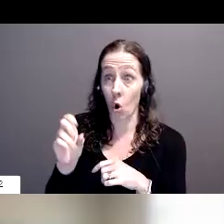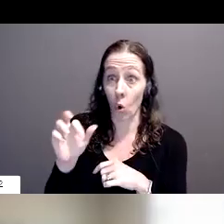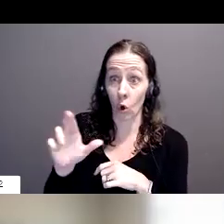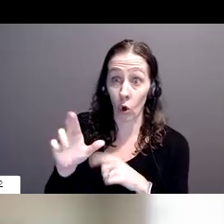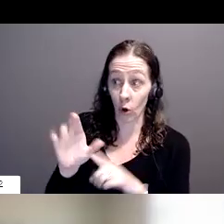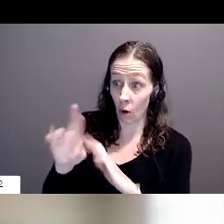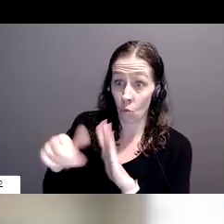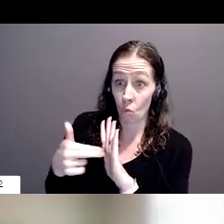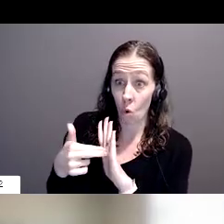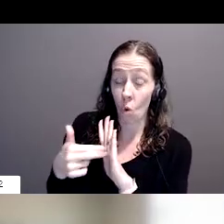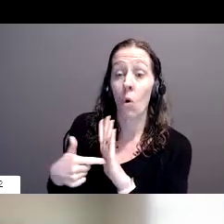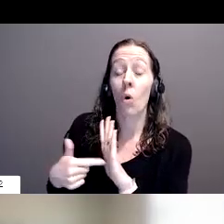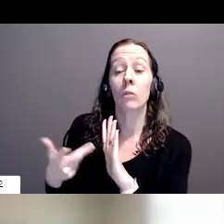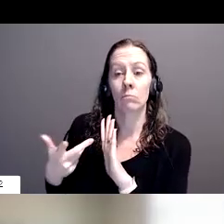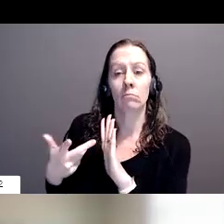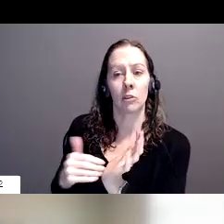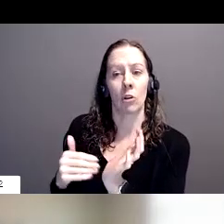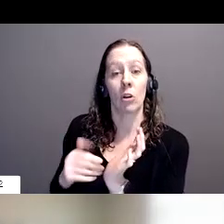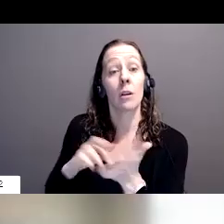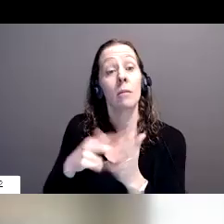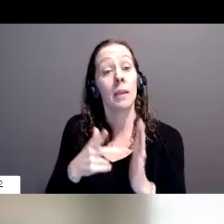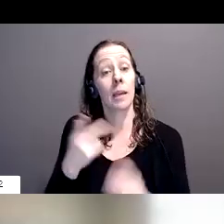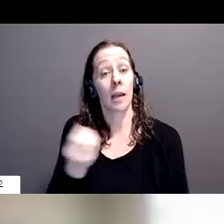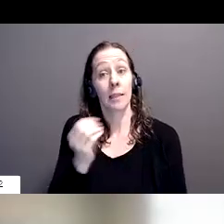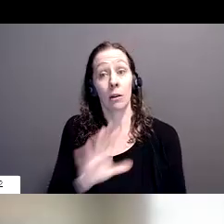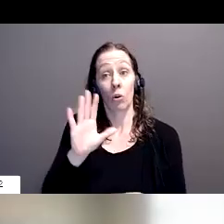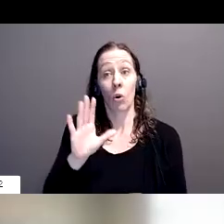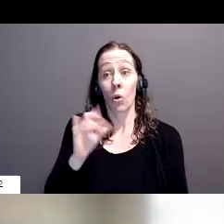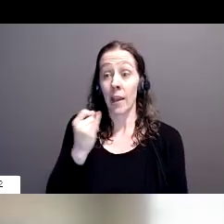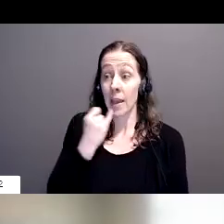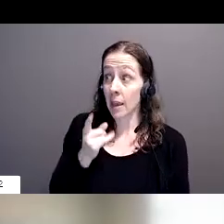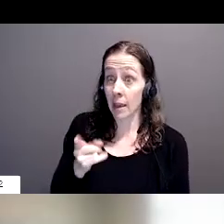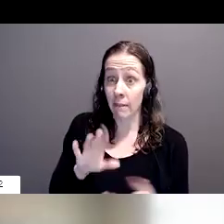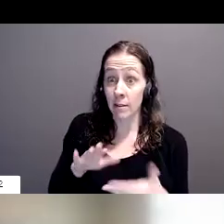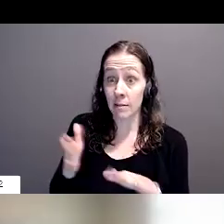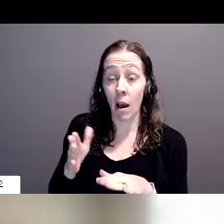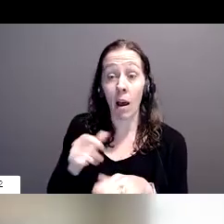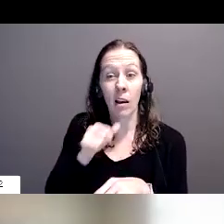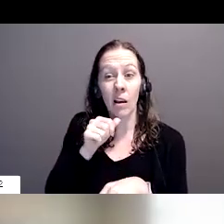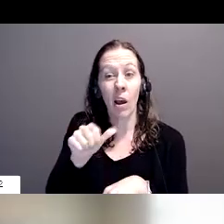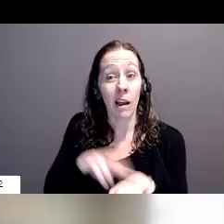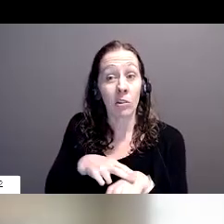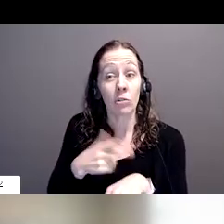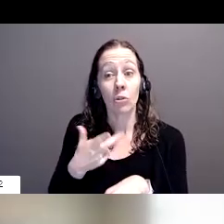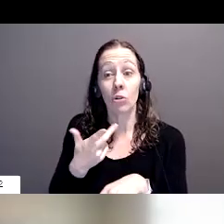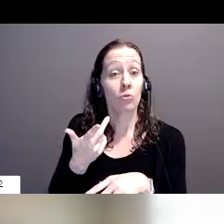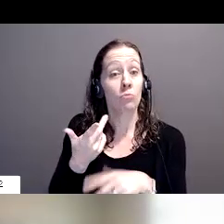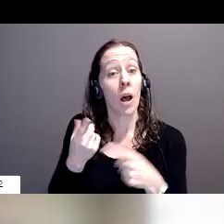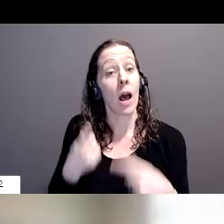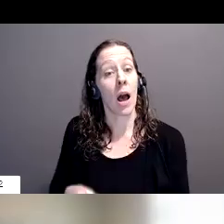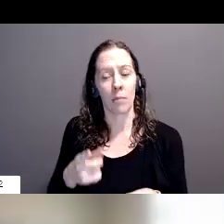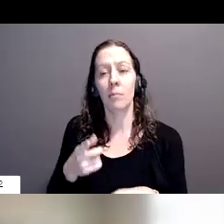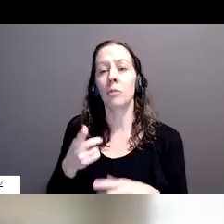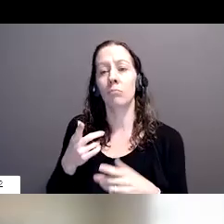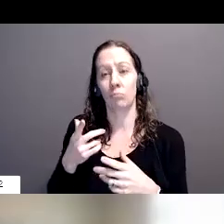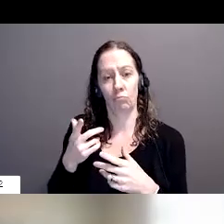all non-natural deaths must be investigated, but we also do investigate natural